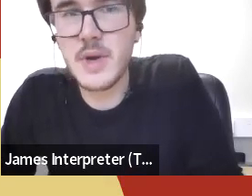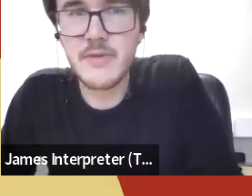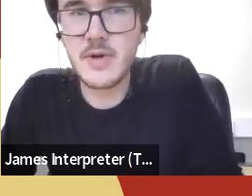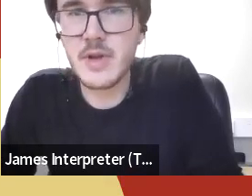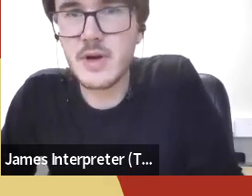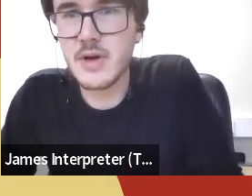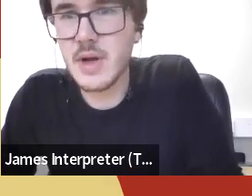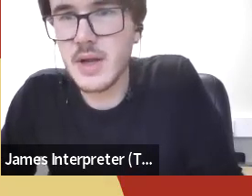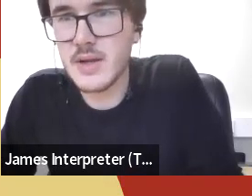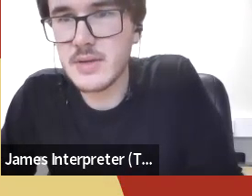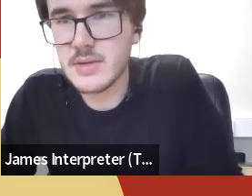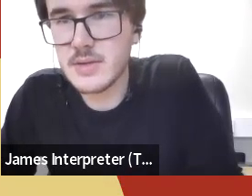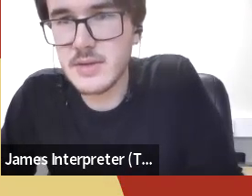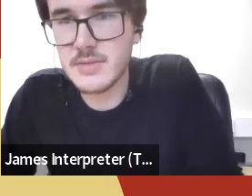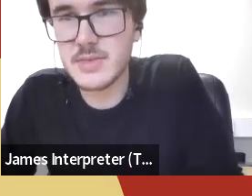So whenever you're